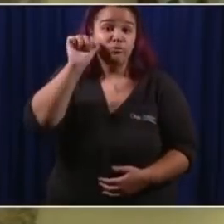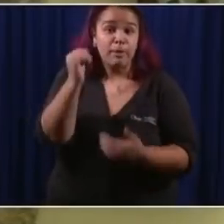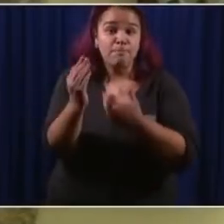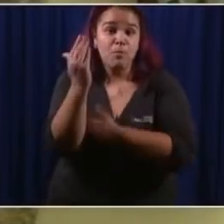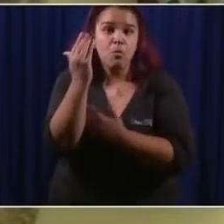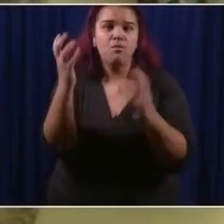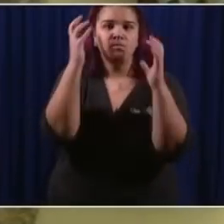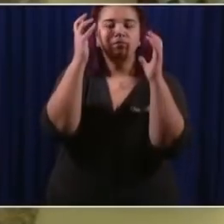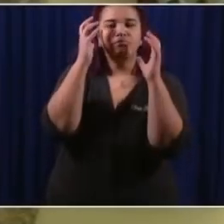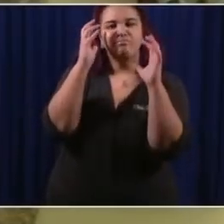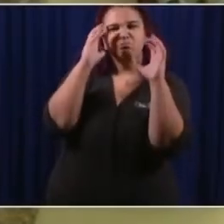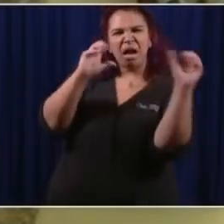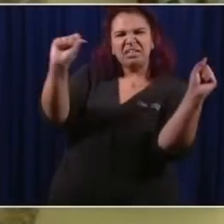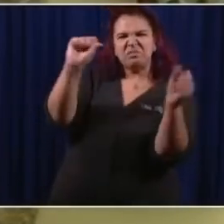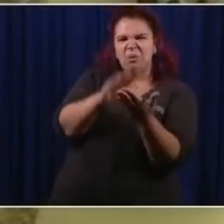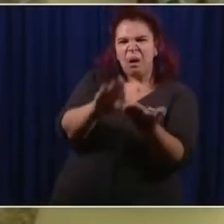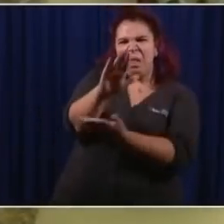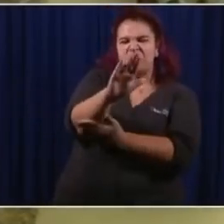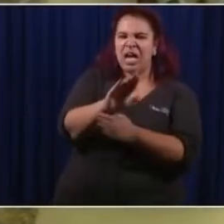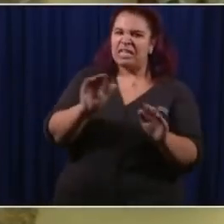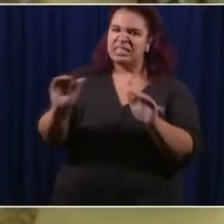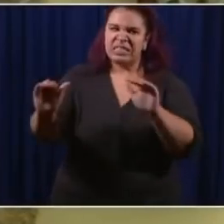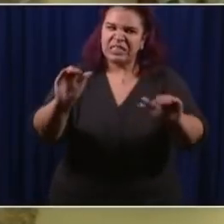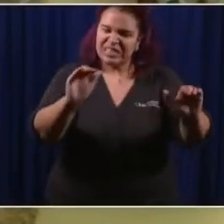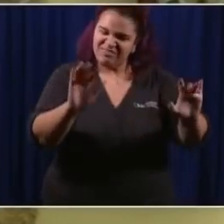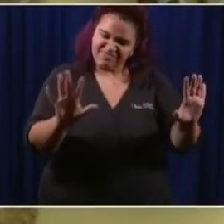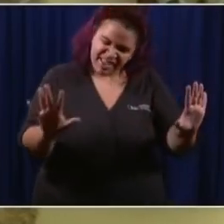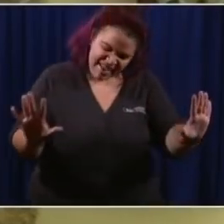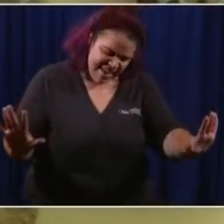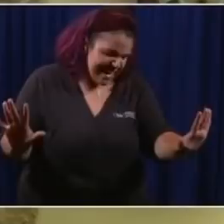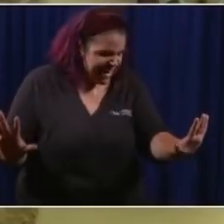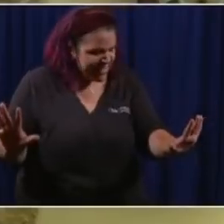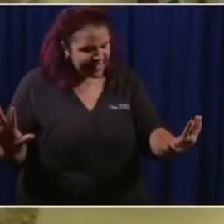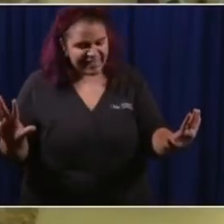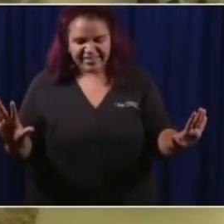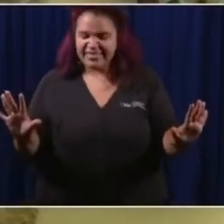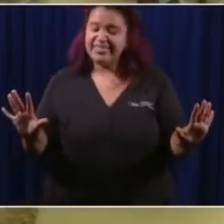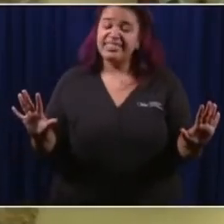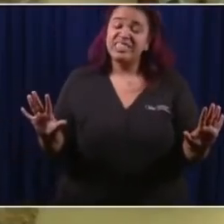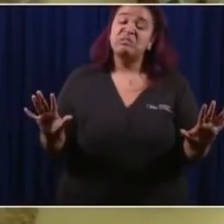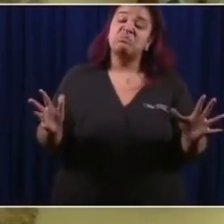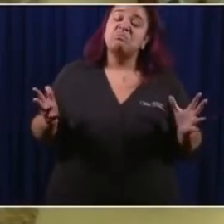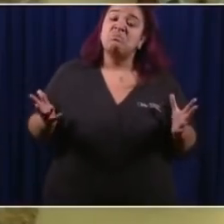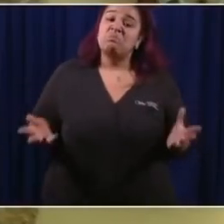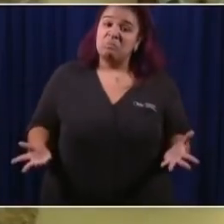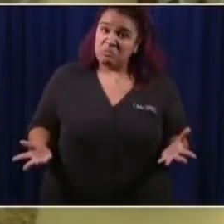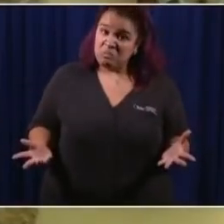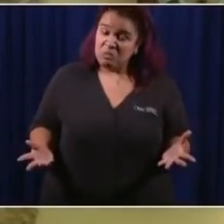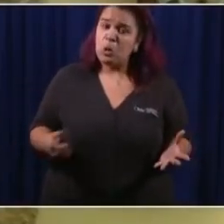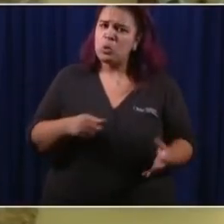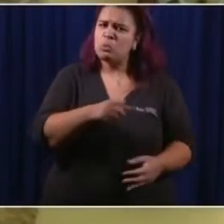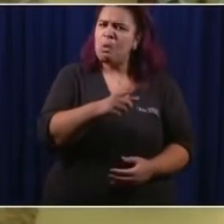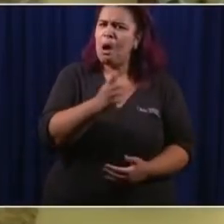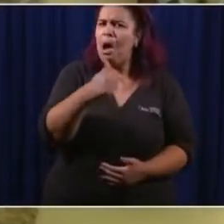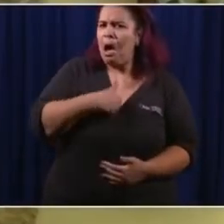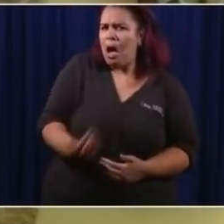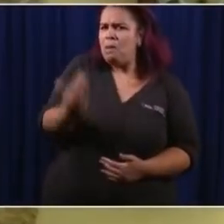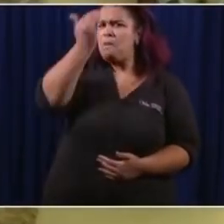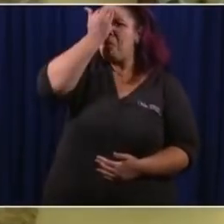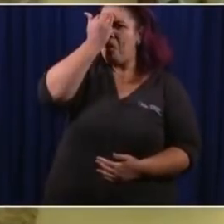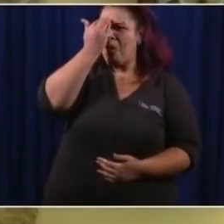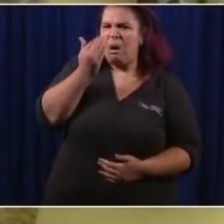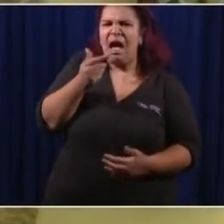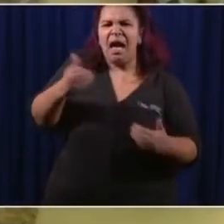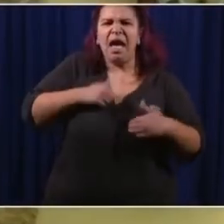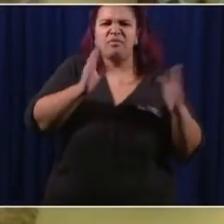look, I think that you certainly are in a good position and you will protect your students. You have a